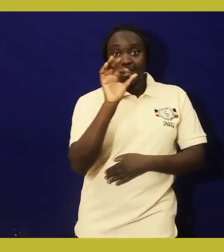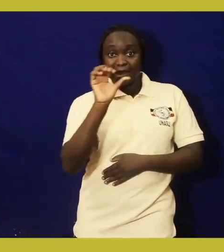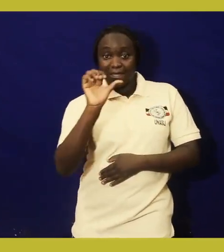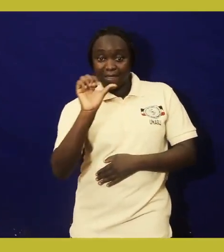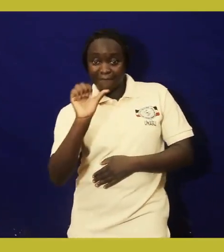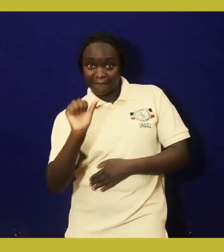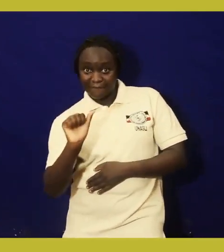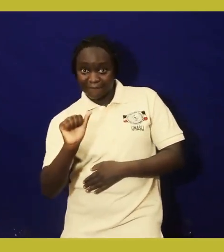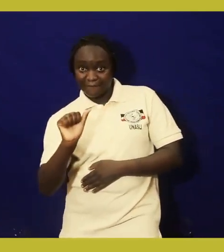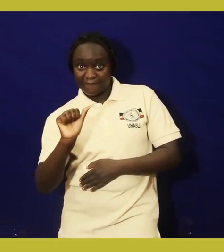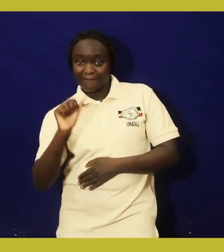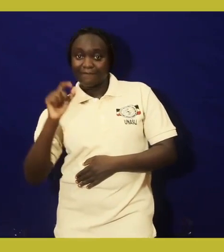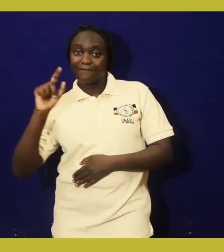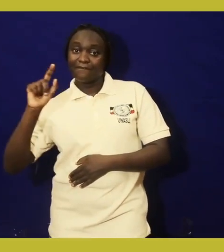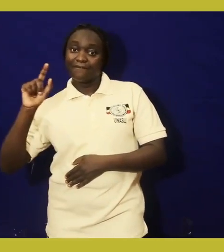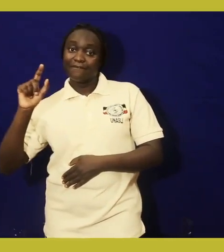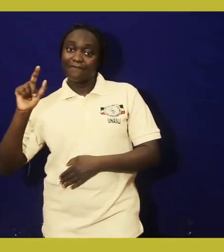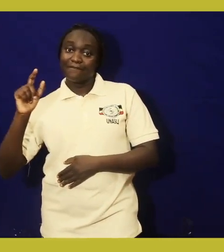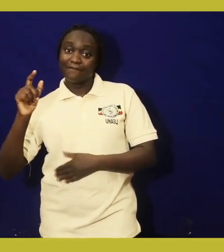and together